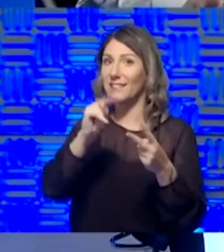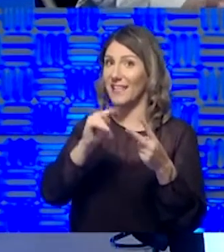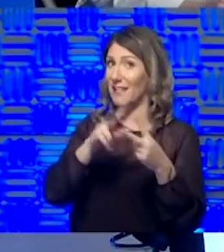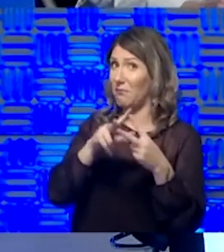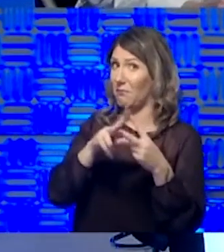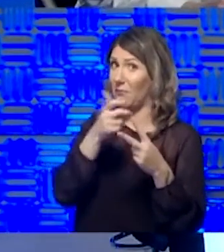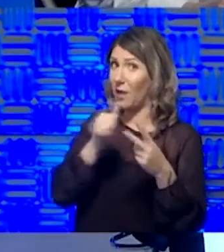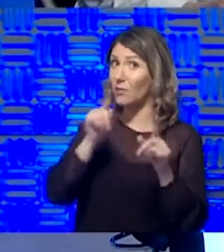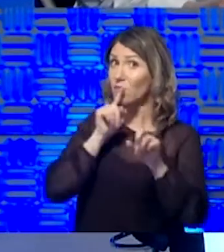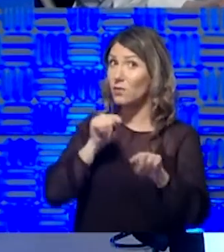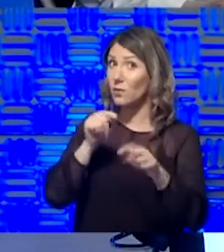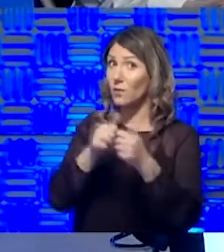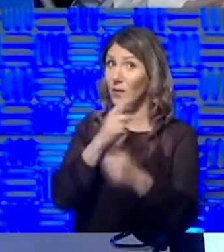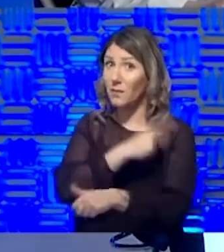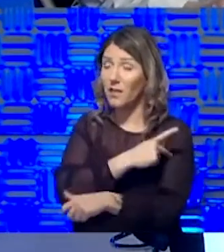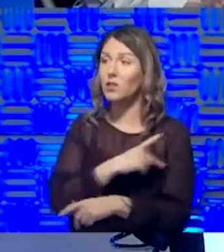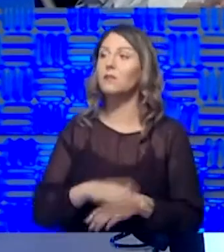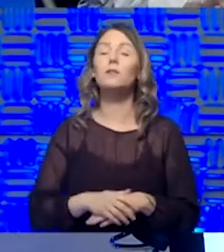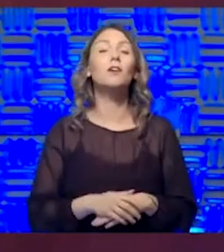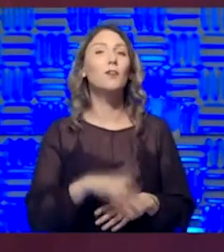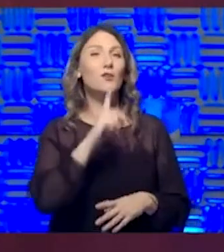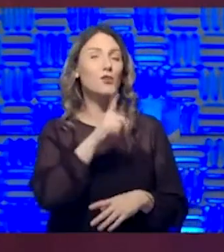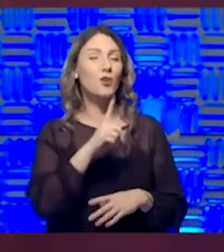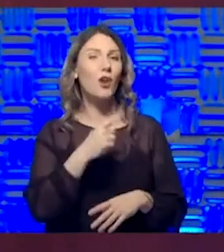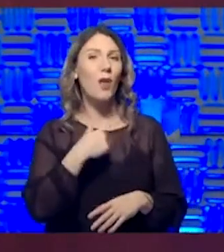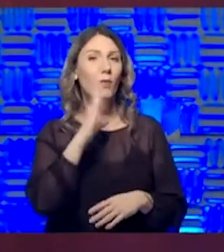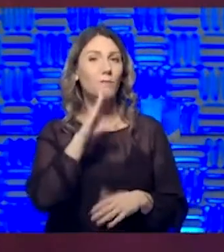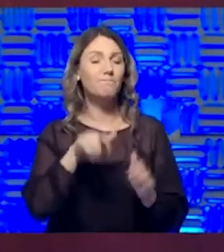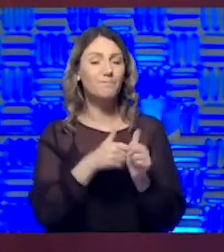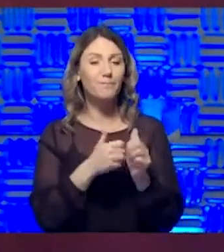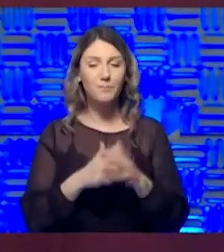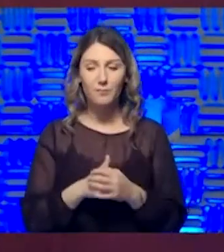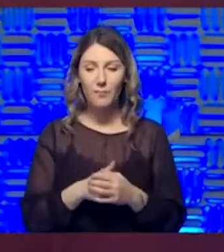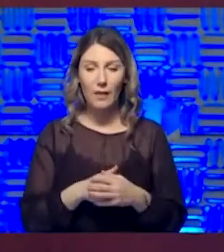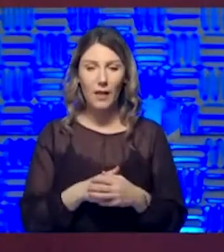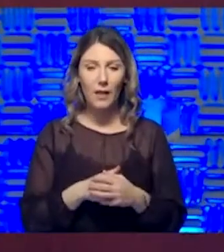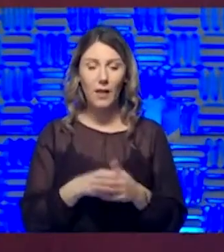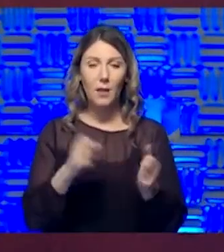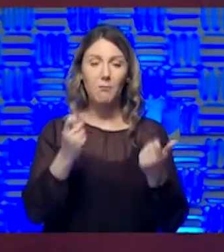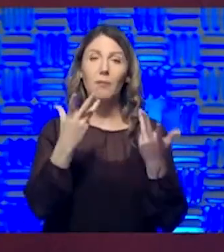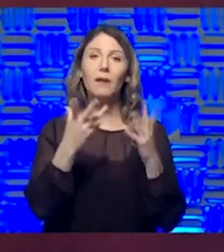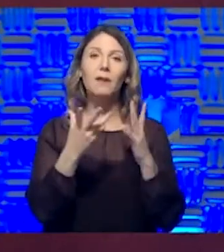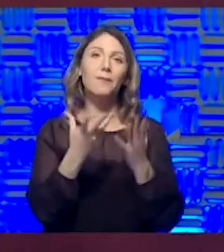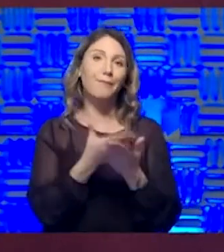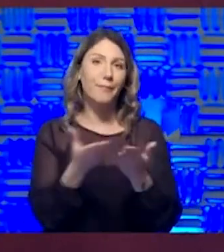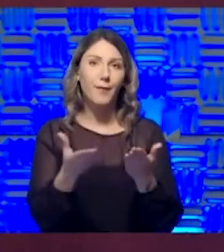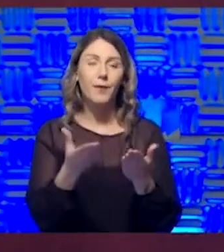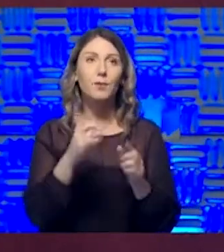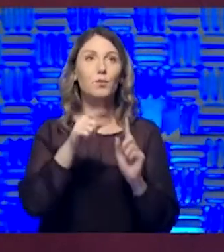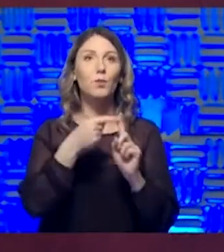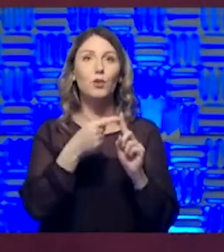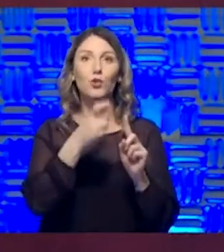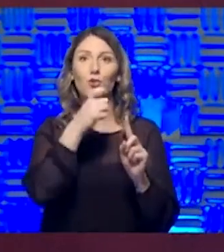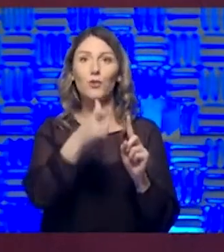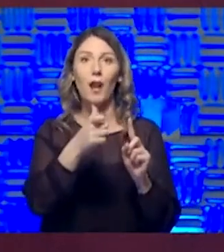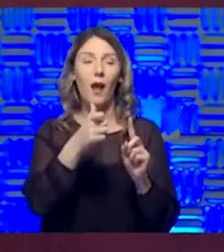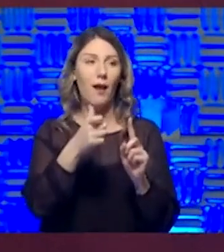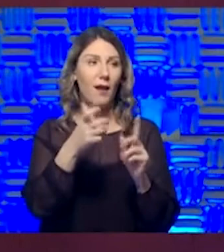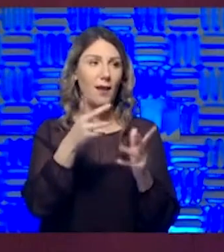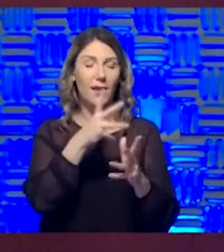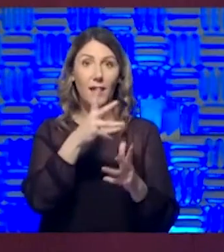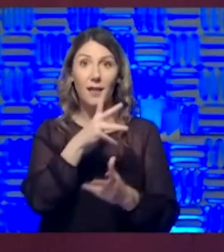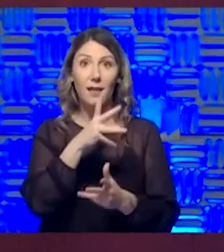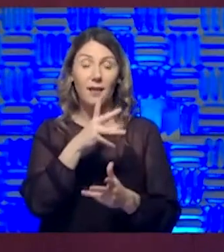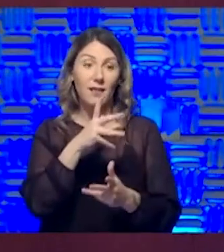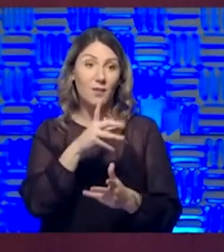first? Sure. I'll follow up. I think, like a lot of things, when you're not in the midst of things and you haven't